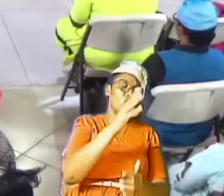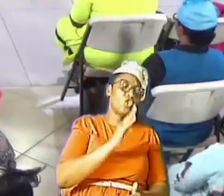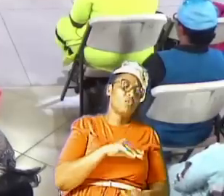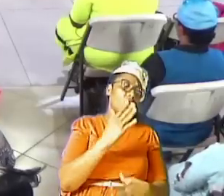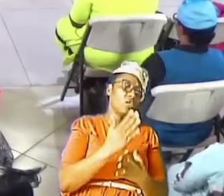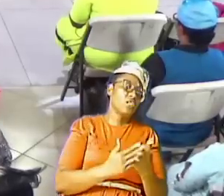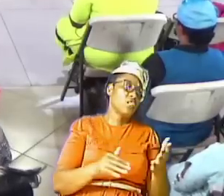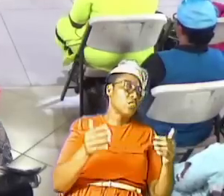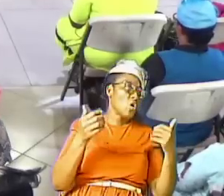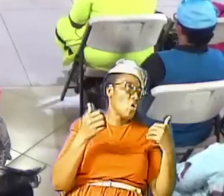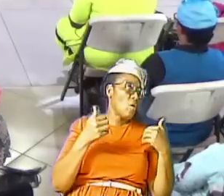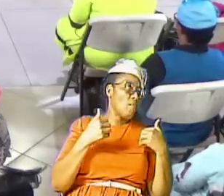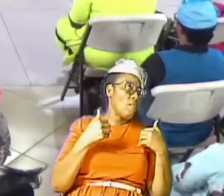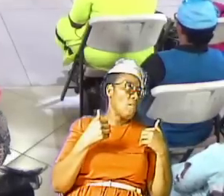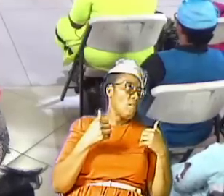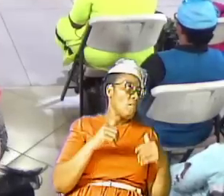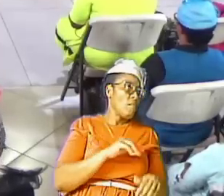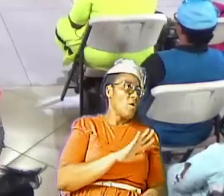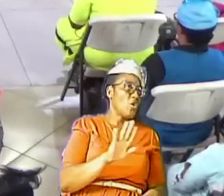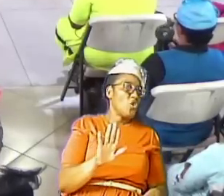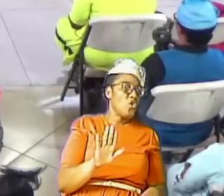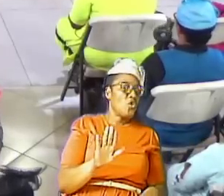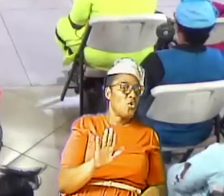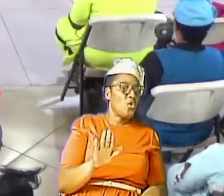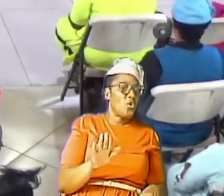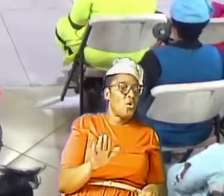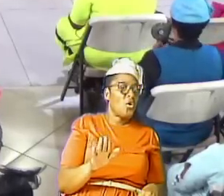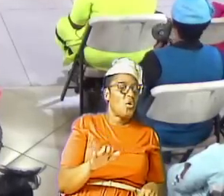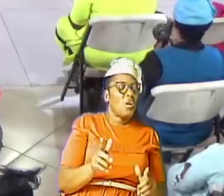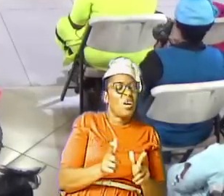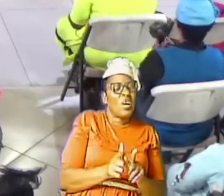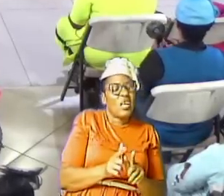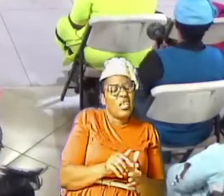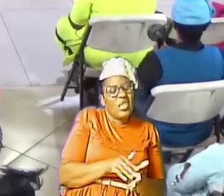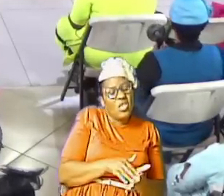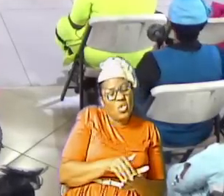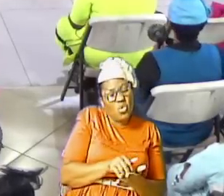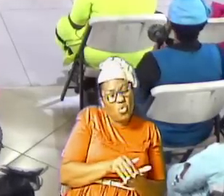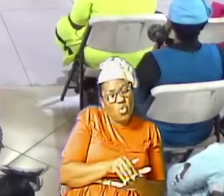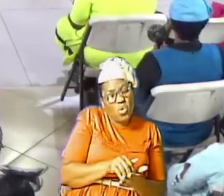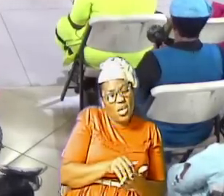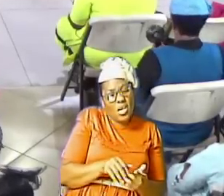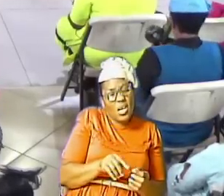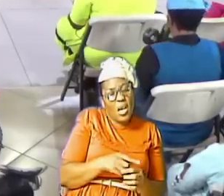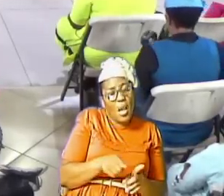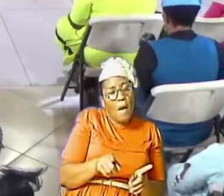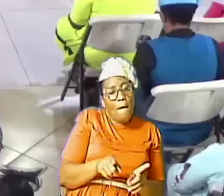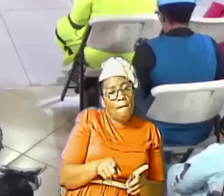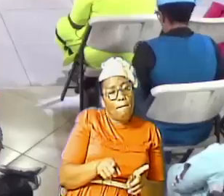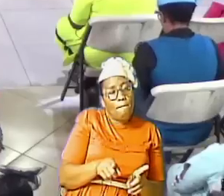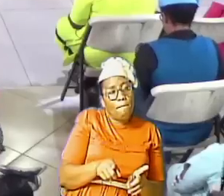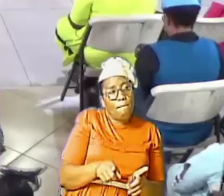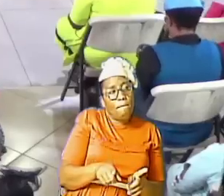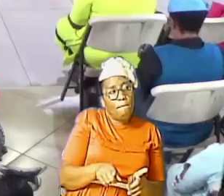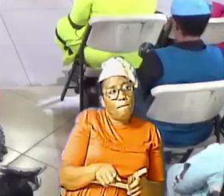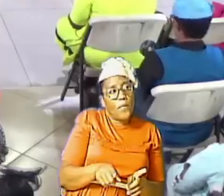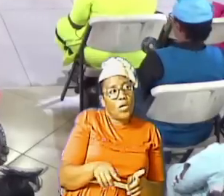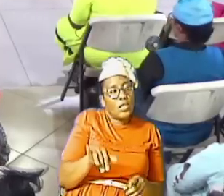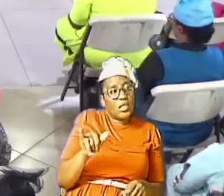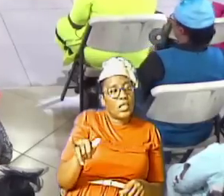Some of you are a bit weak this morning, but you forced and you made your way